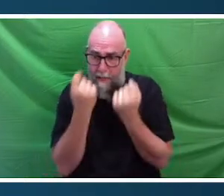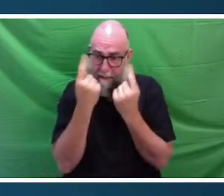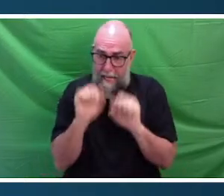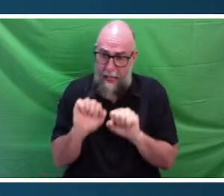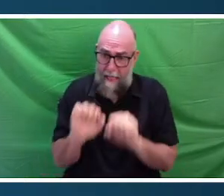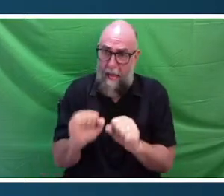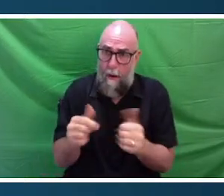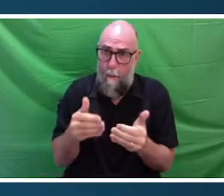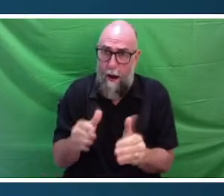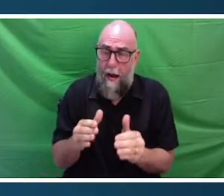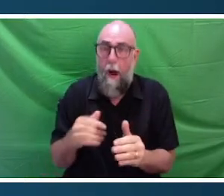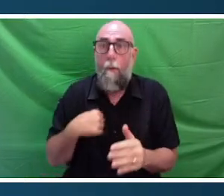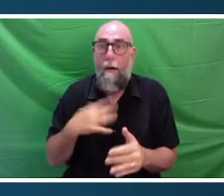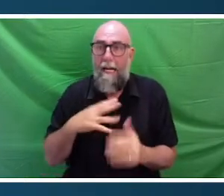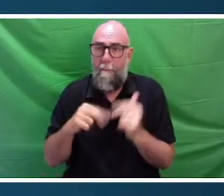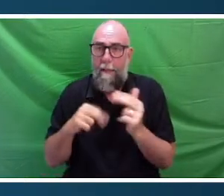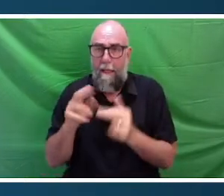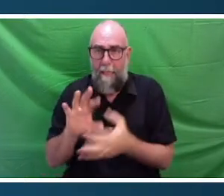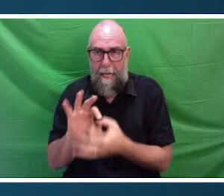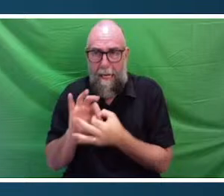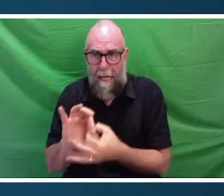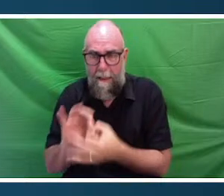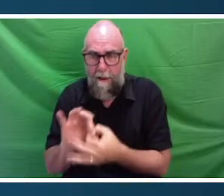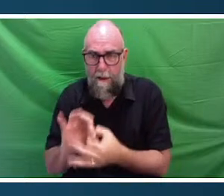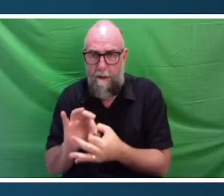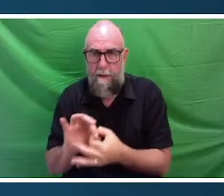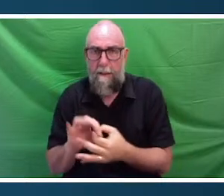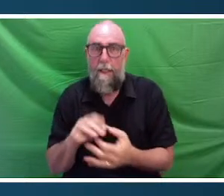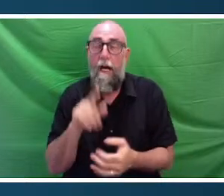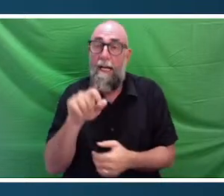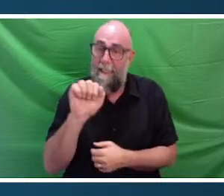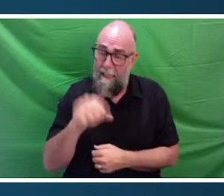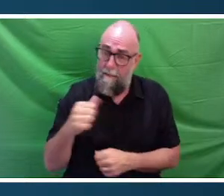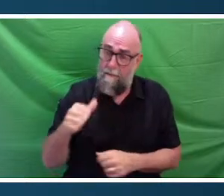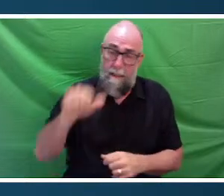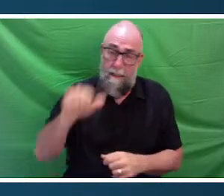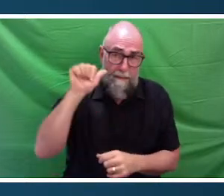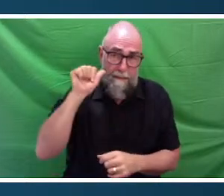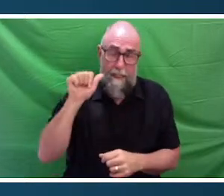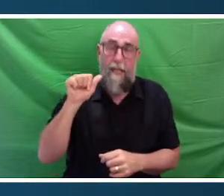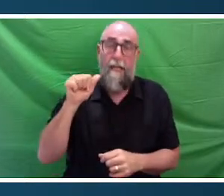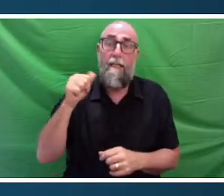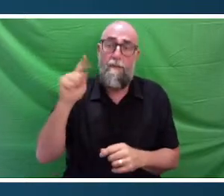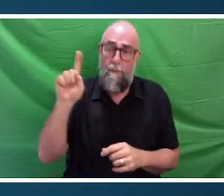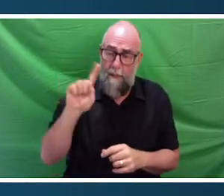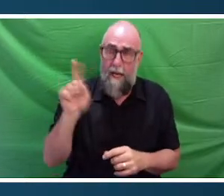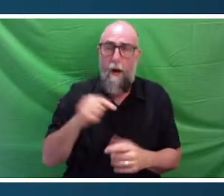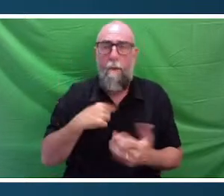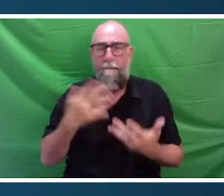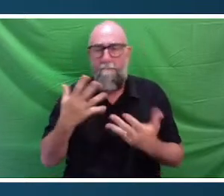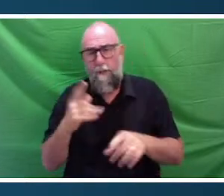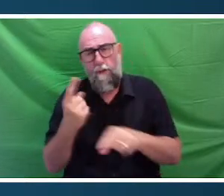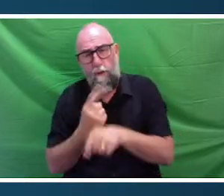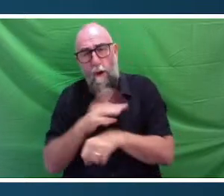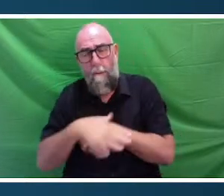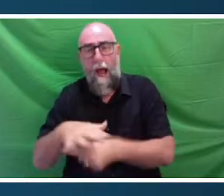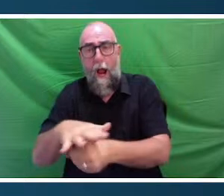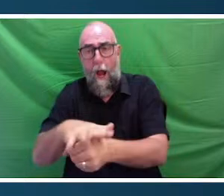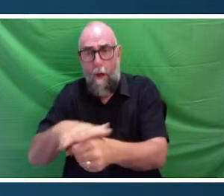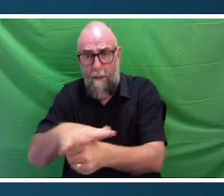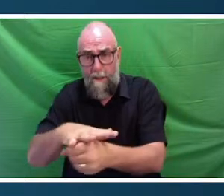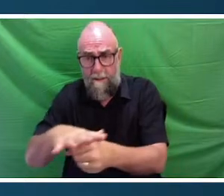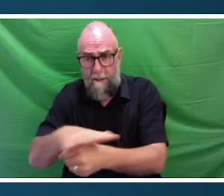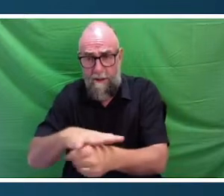trying to say today is we have for the last 2 days really spoken about localization from a systems perspective, funding